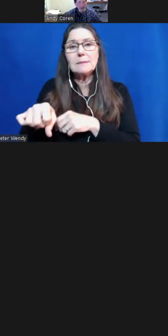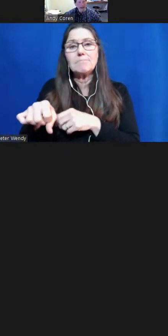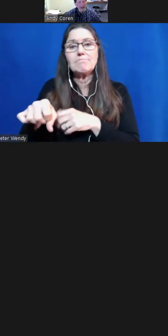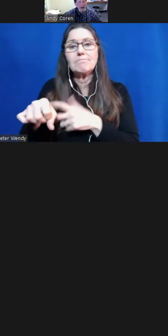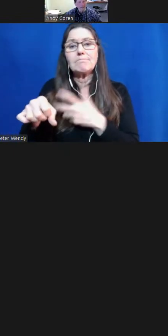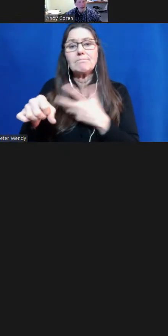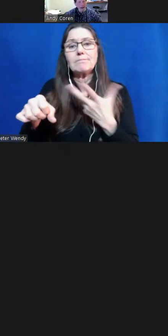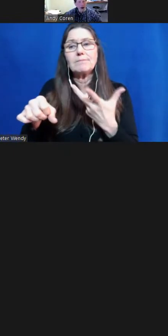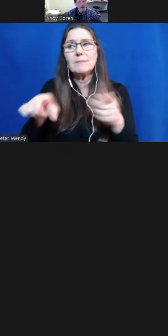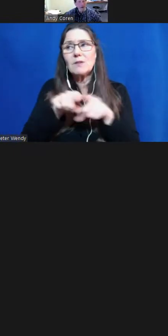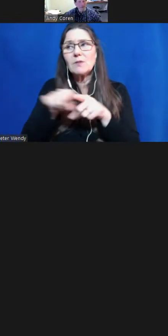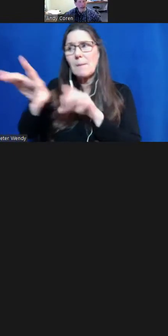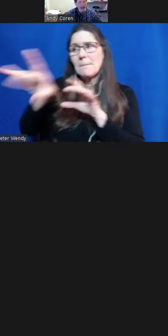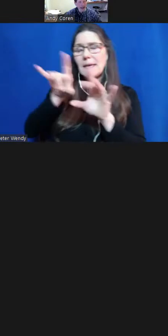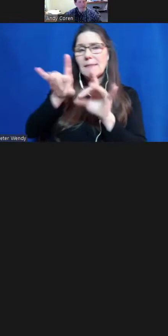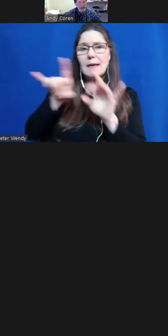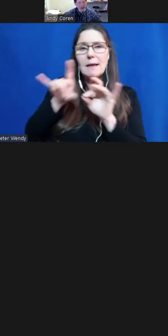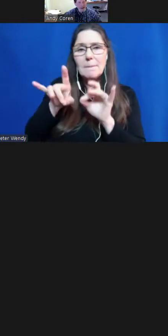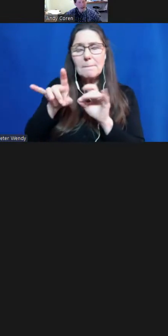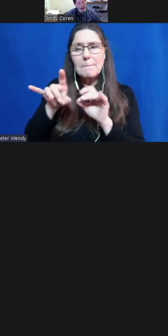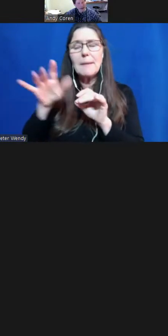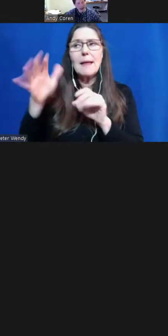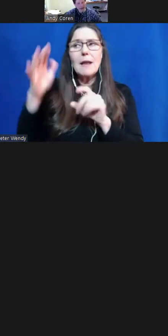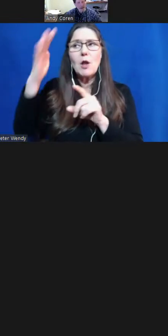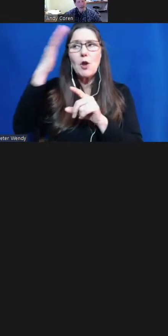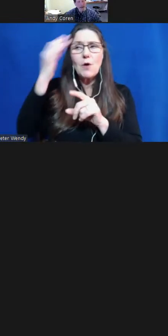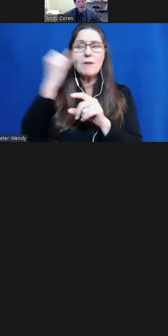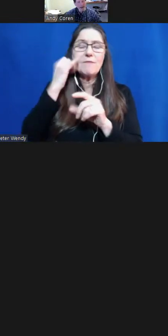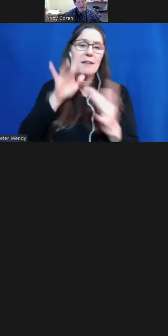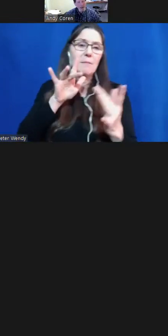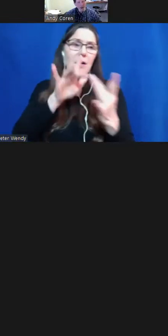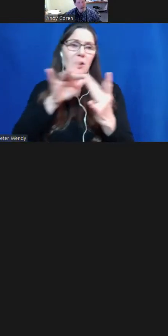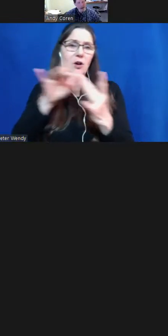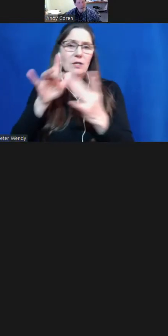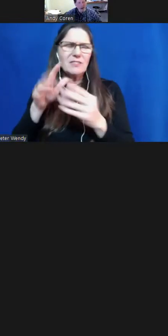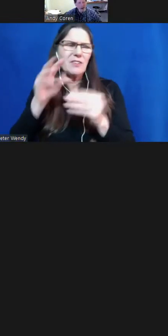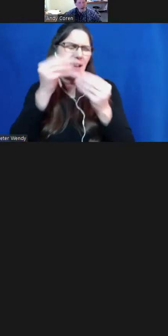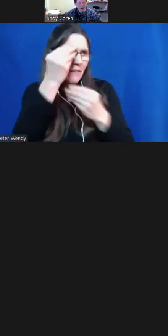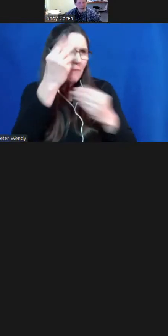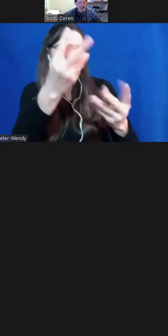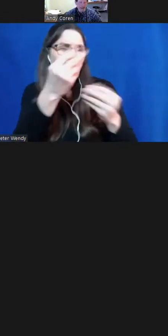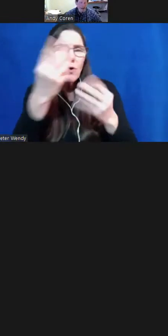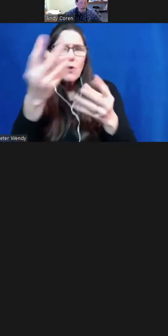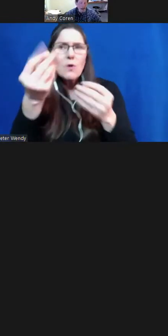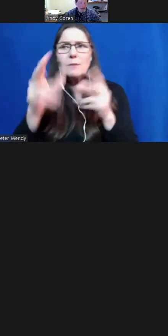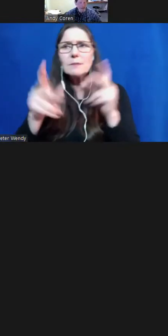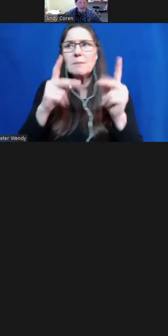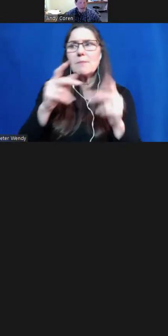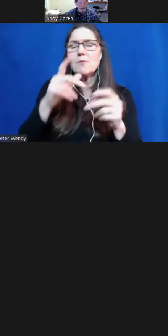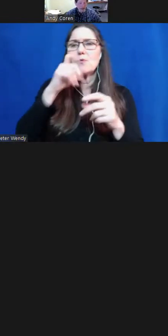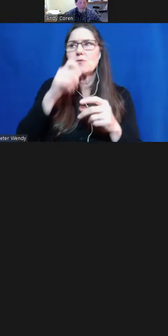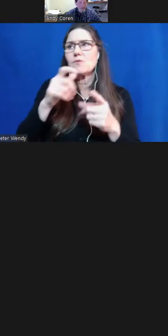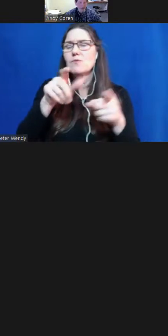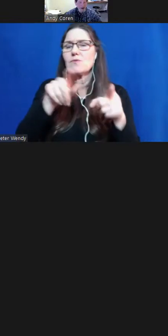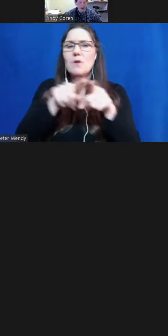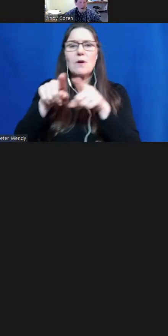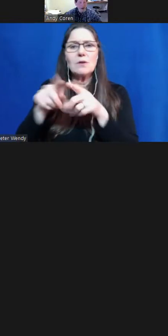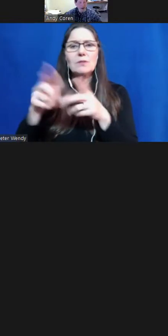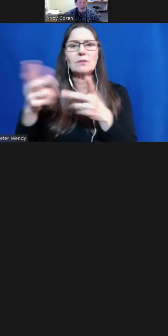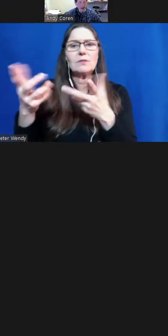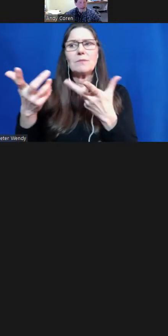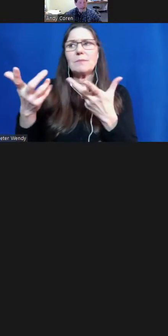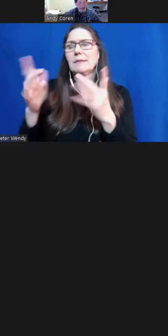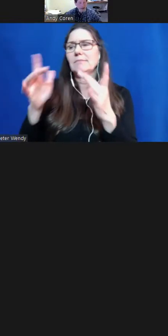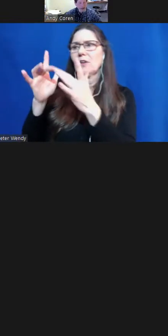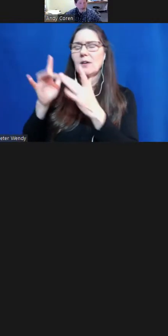will pick that up and know if they have been in contact with someone who has tested positive, and then therefore they should